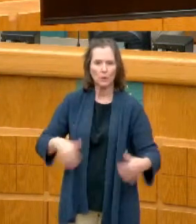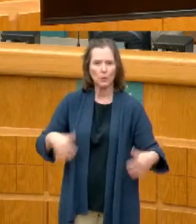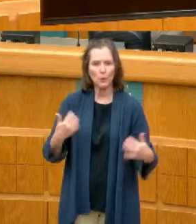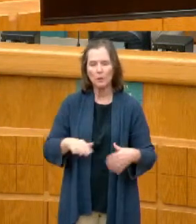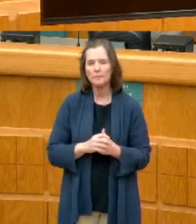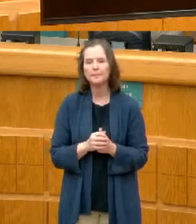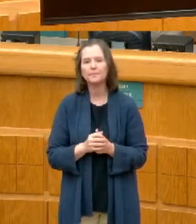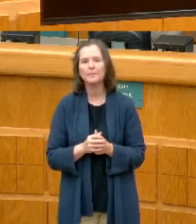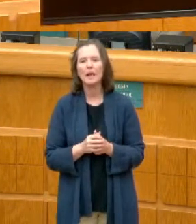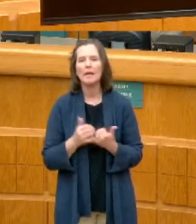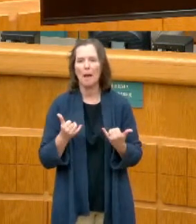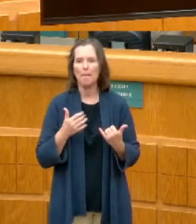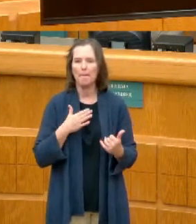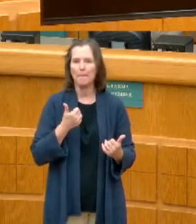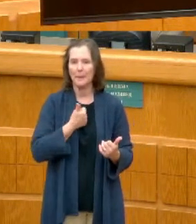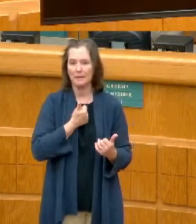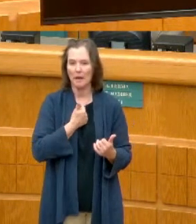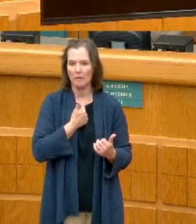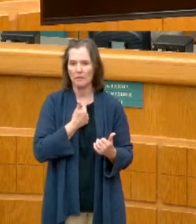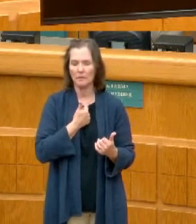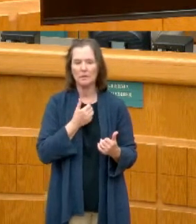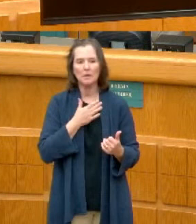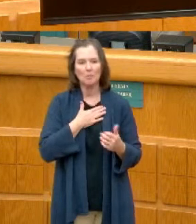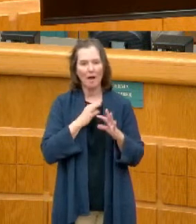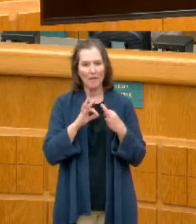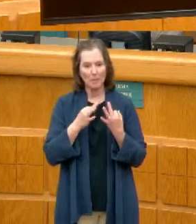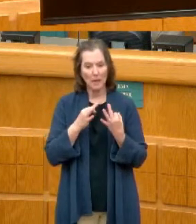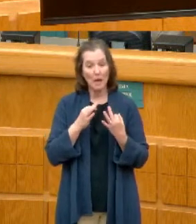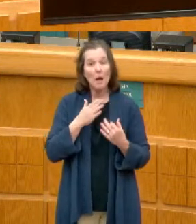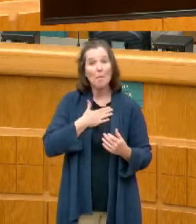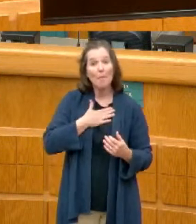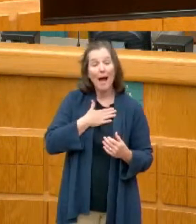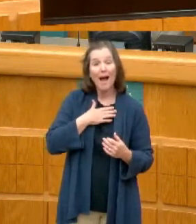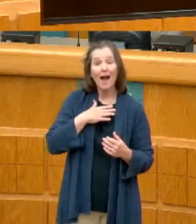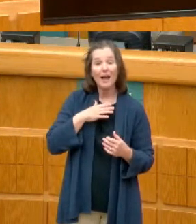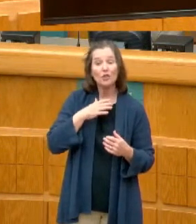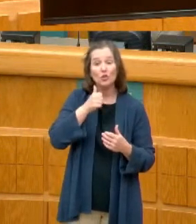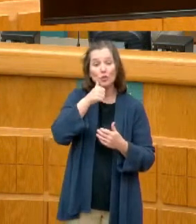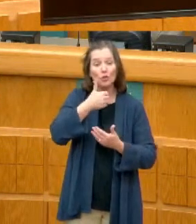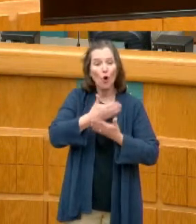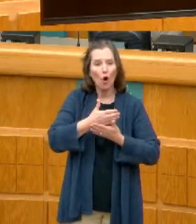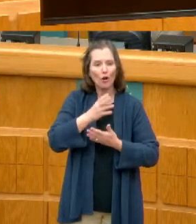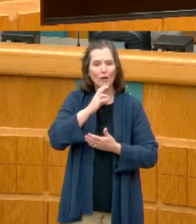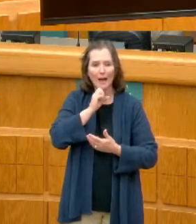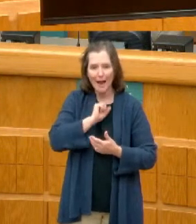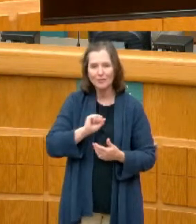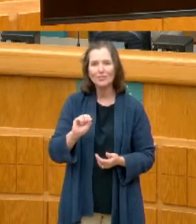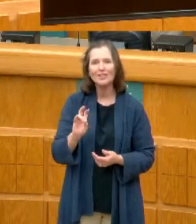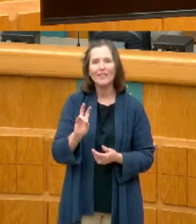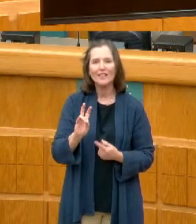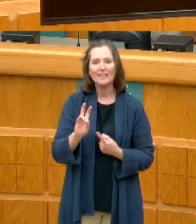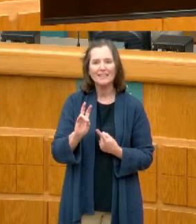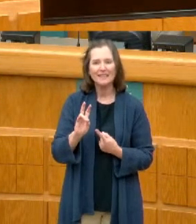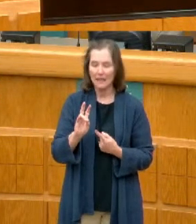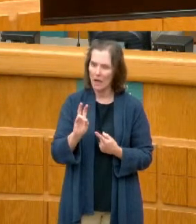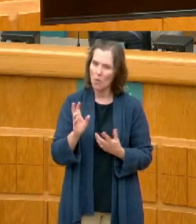my 7-year-old daughter. If she could get the vaccine, I would have her go right now. So if you're 12 and